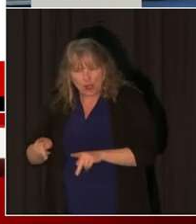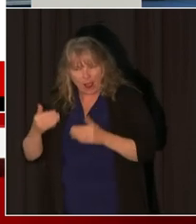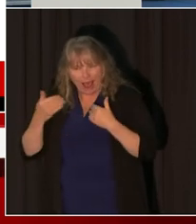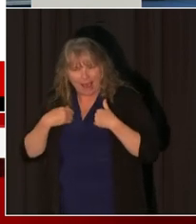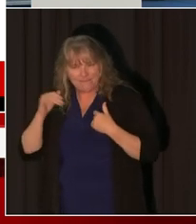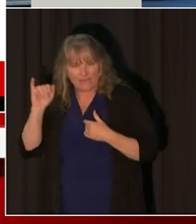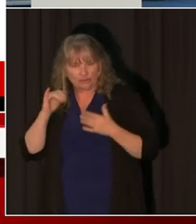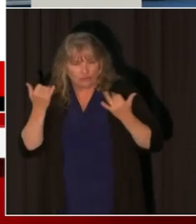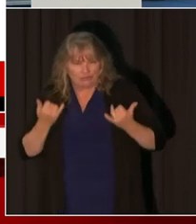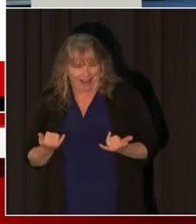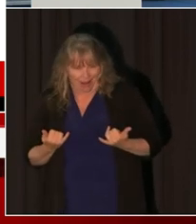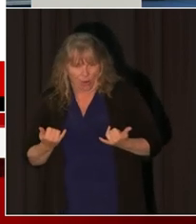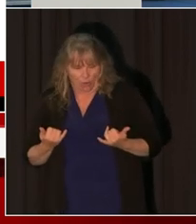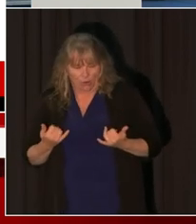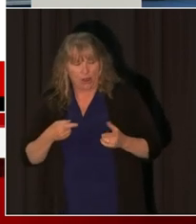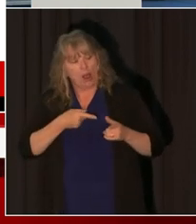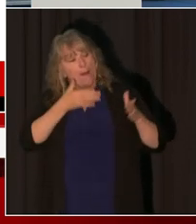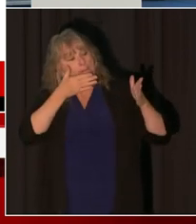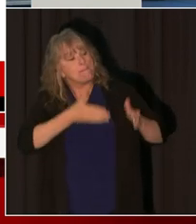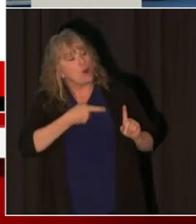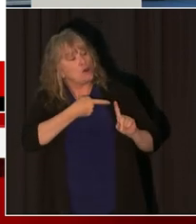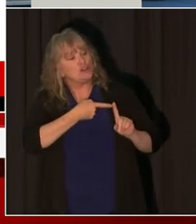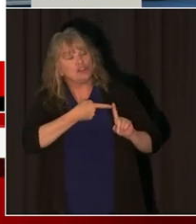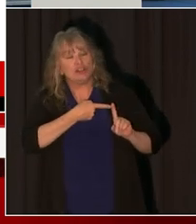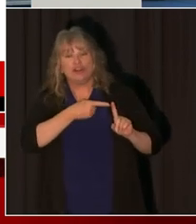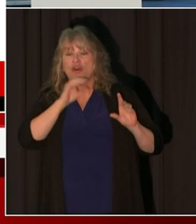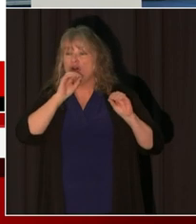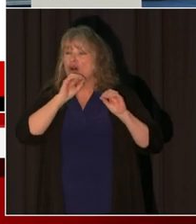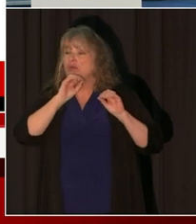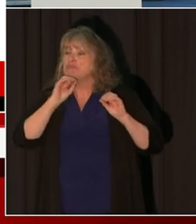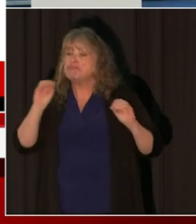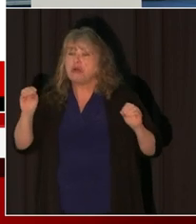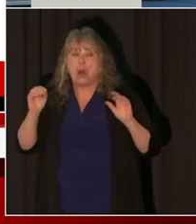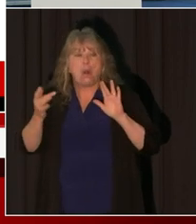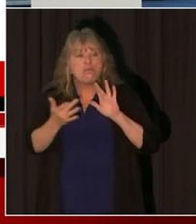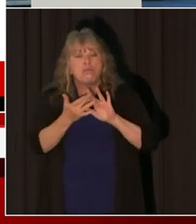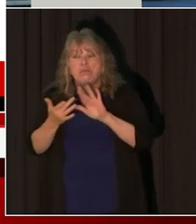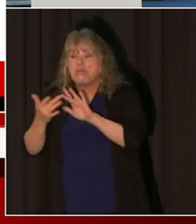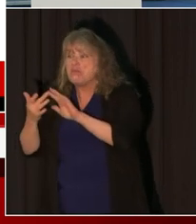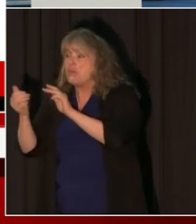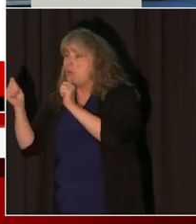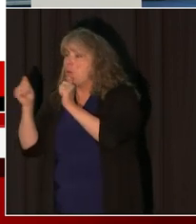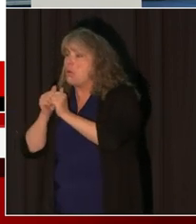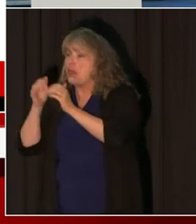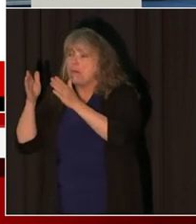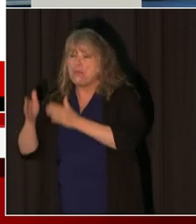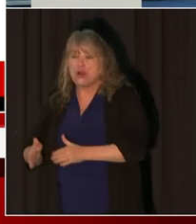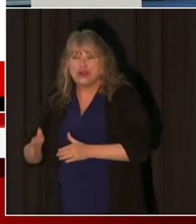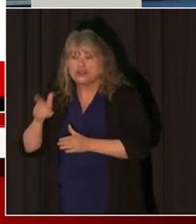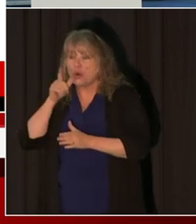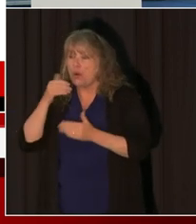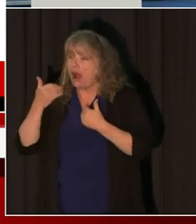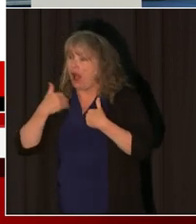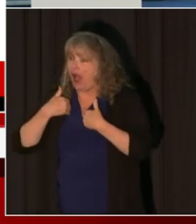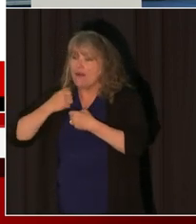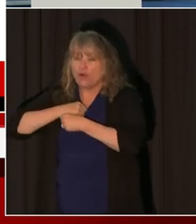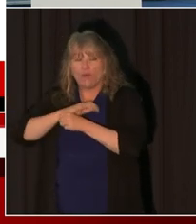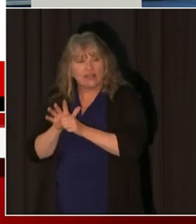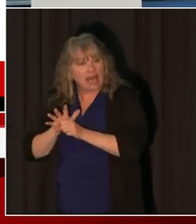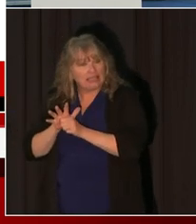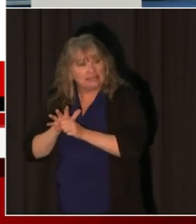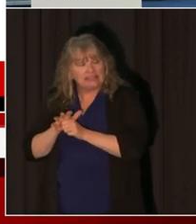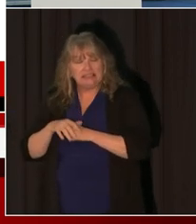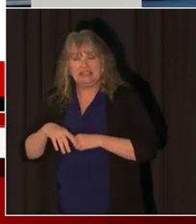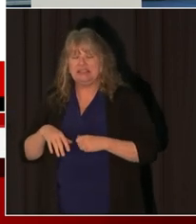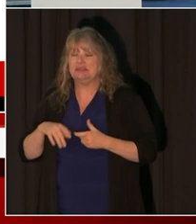An individual who has had no close contact with an individual who is positive for